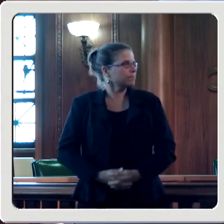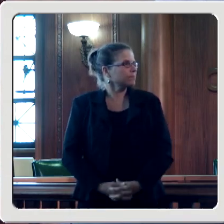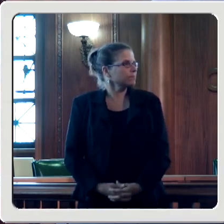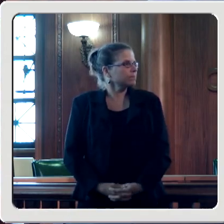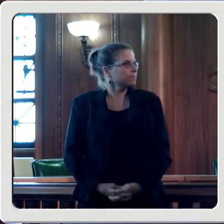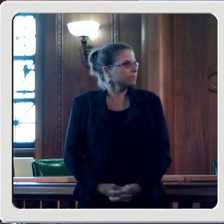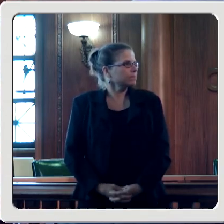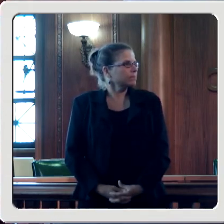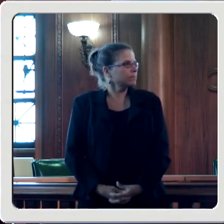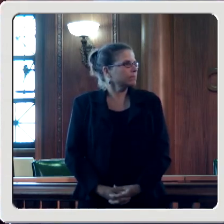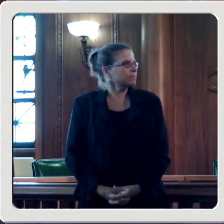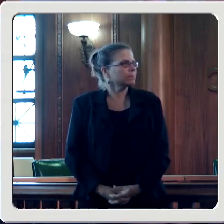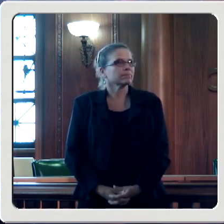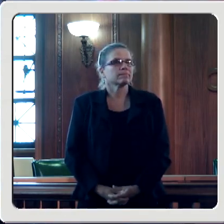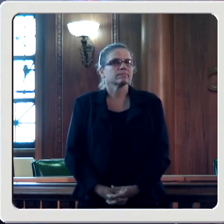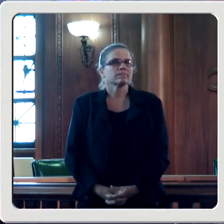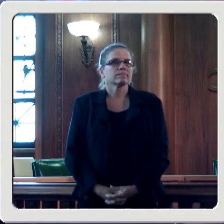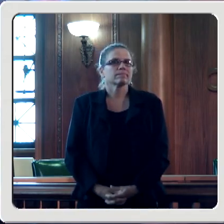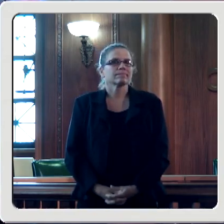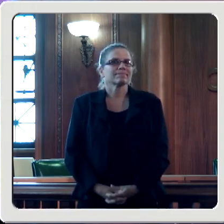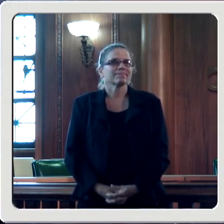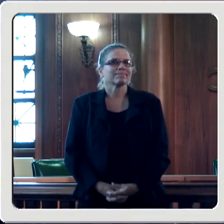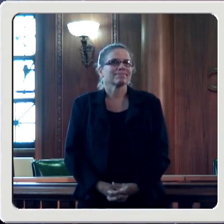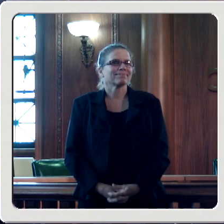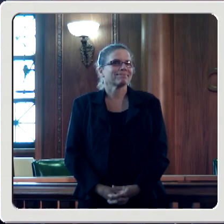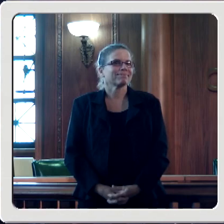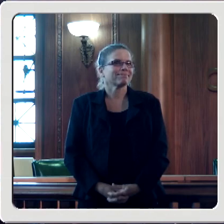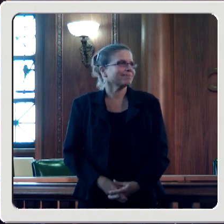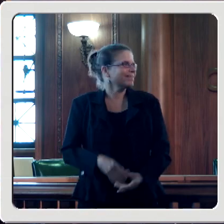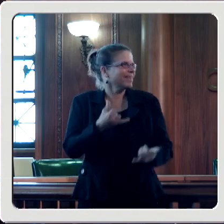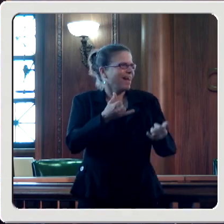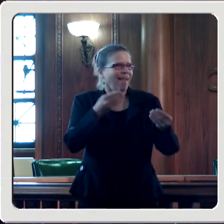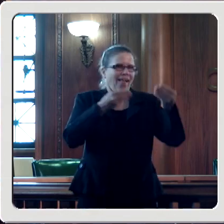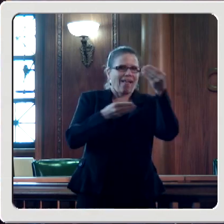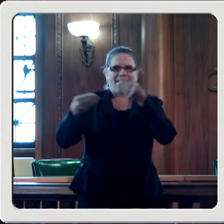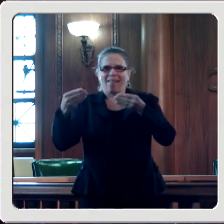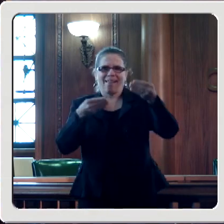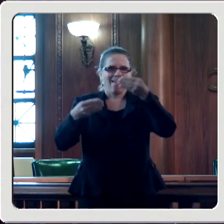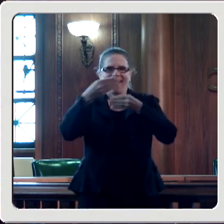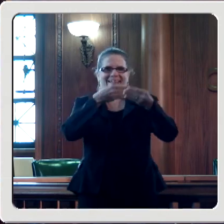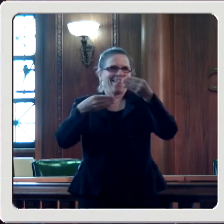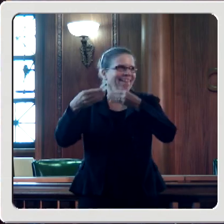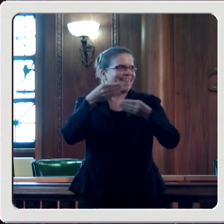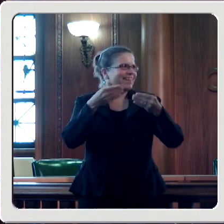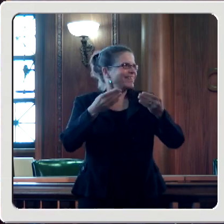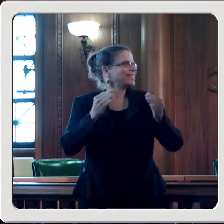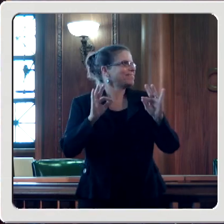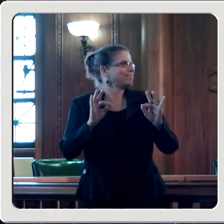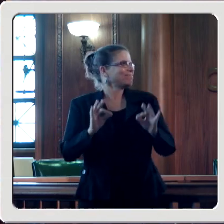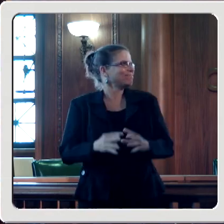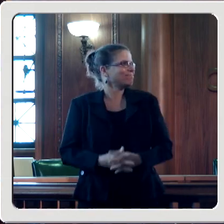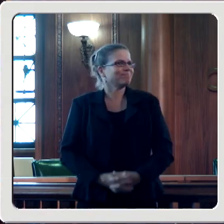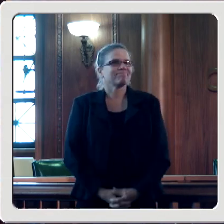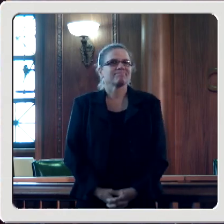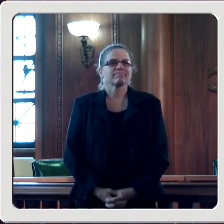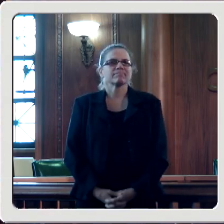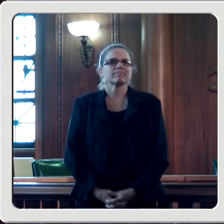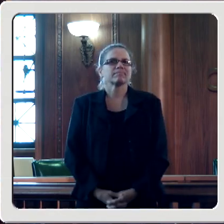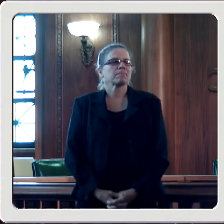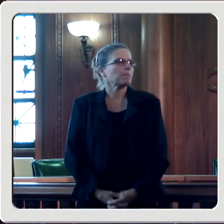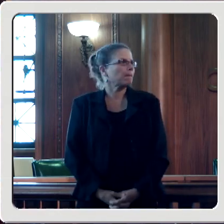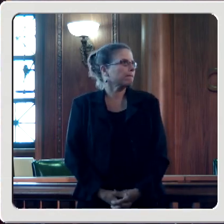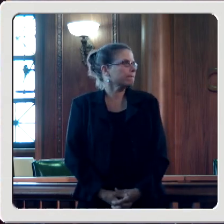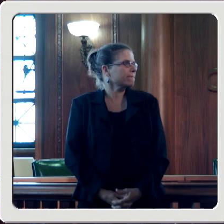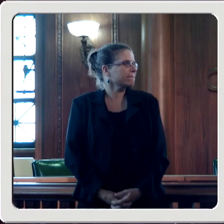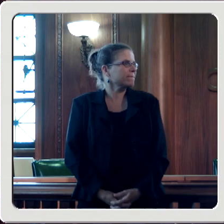a good juggler, too. She will give you some more specific updates and information on some subjects